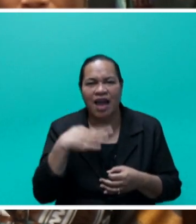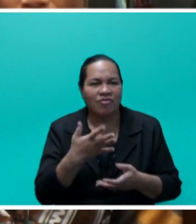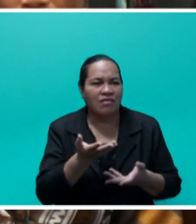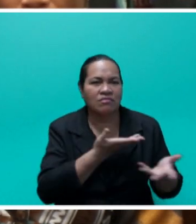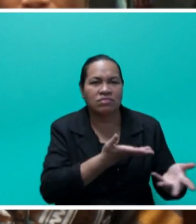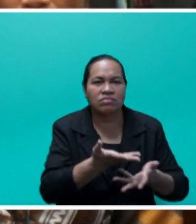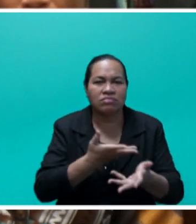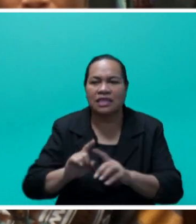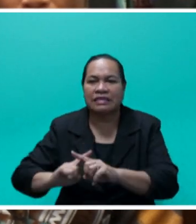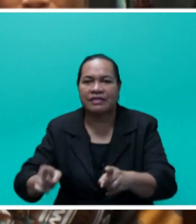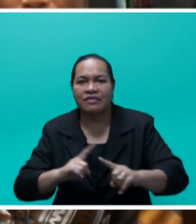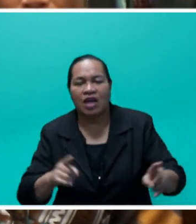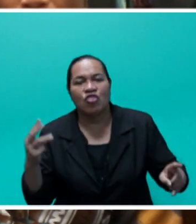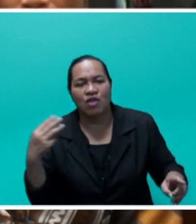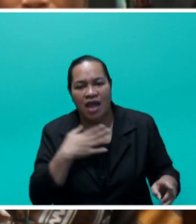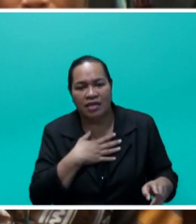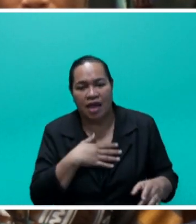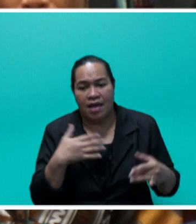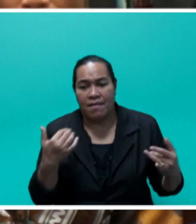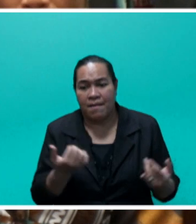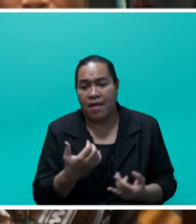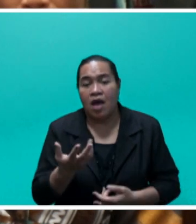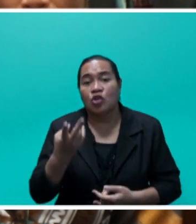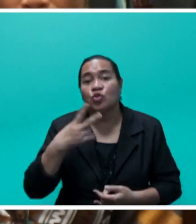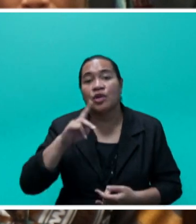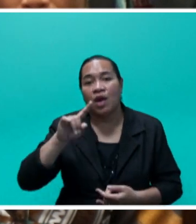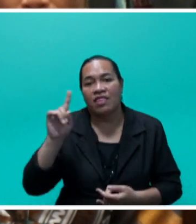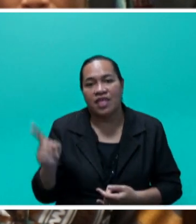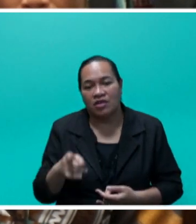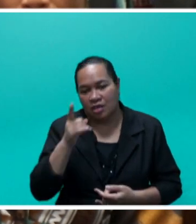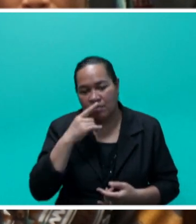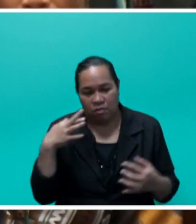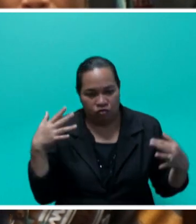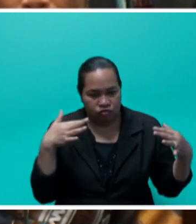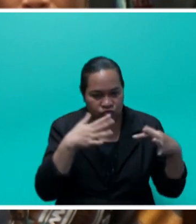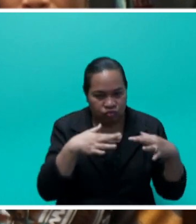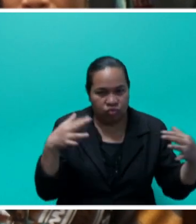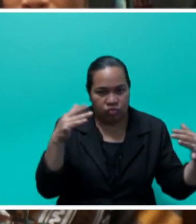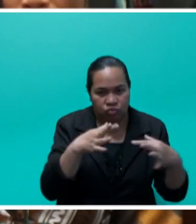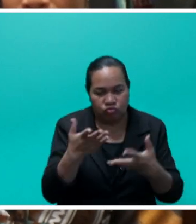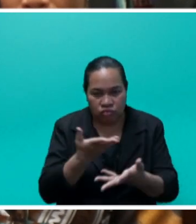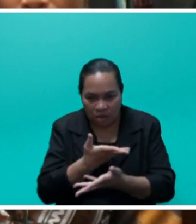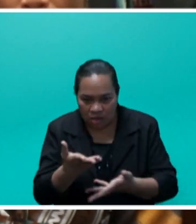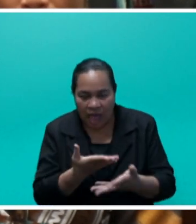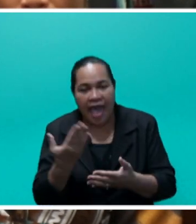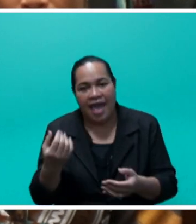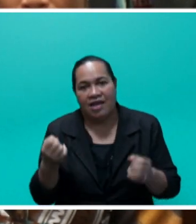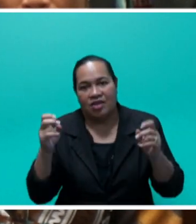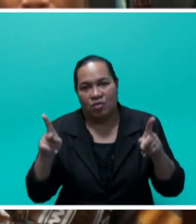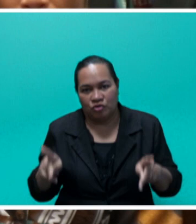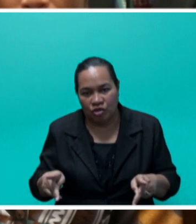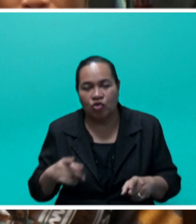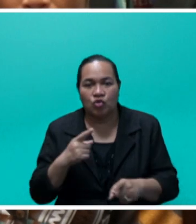nation, with a record number of more than 21,000 people being consulted, who had the opportunity to